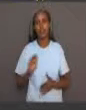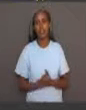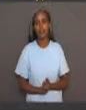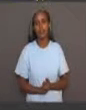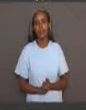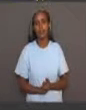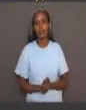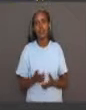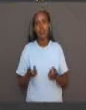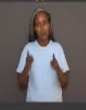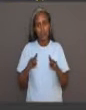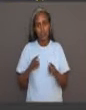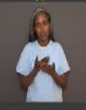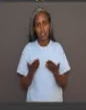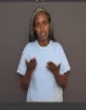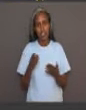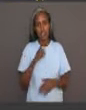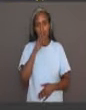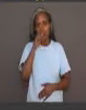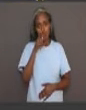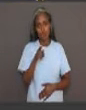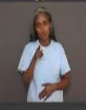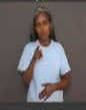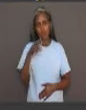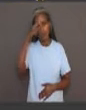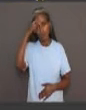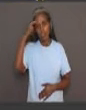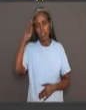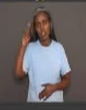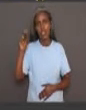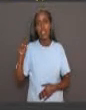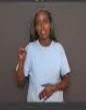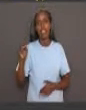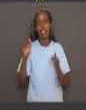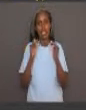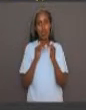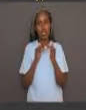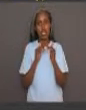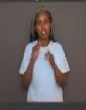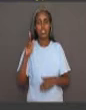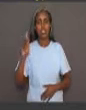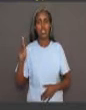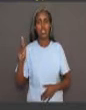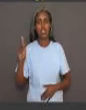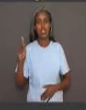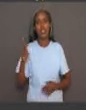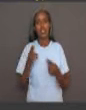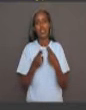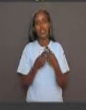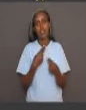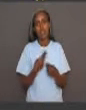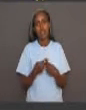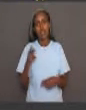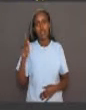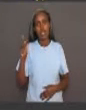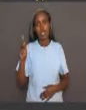1 whenever it is true for n equals k